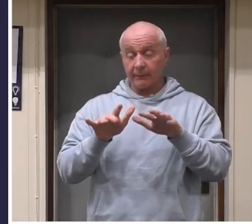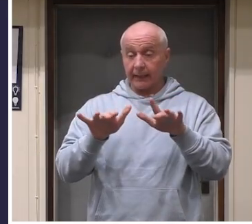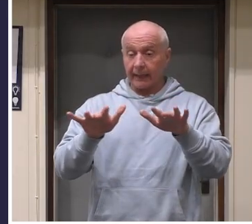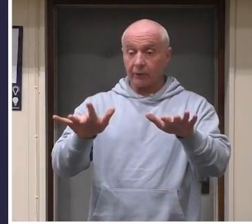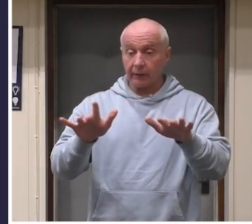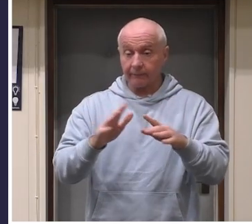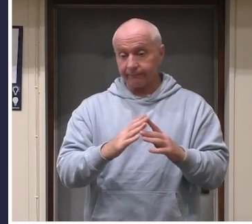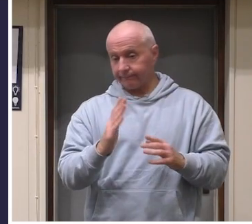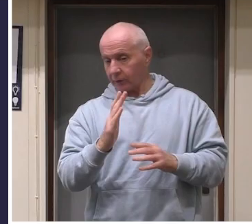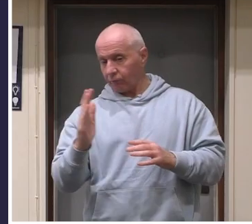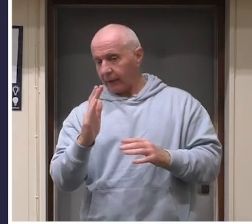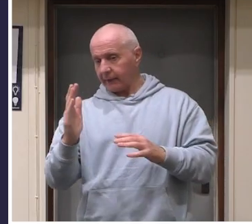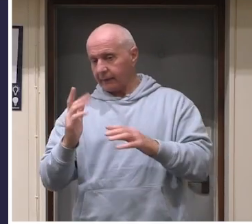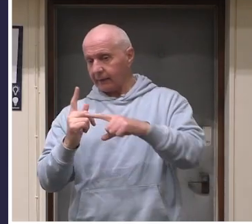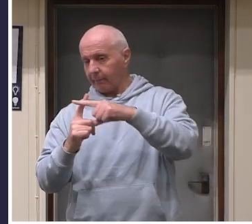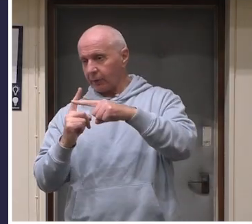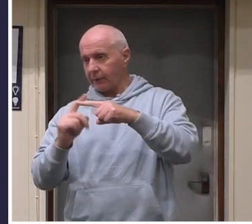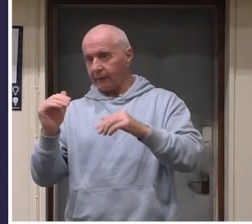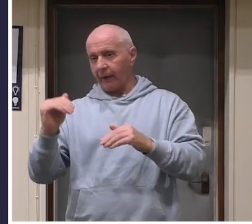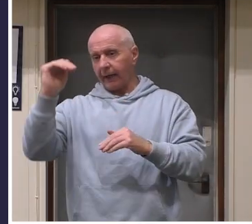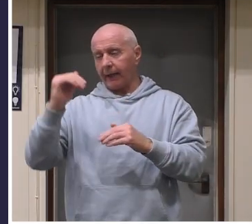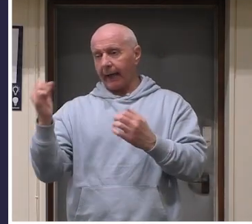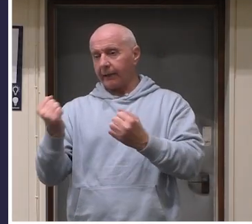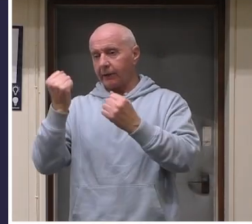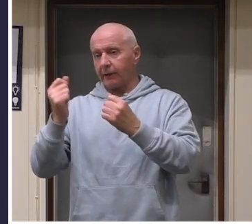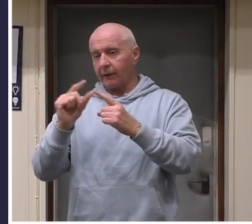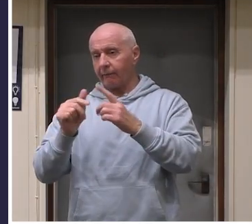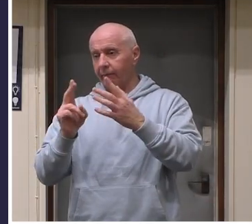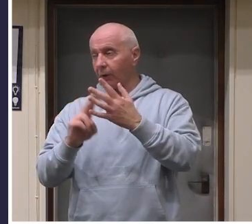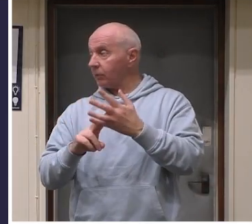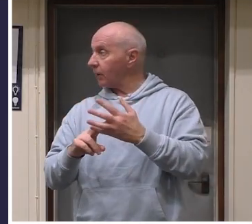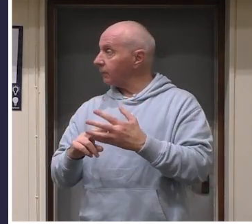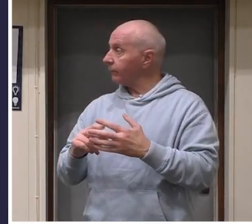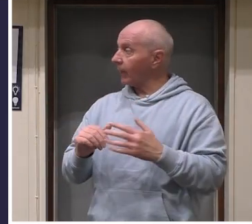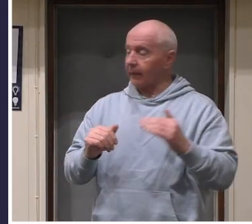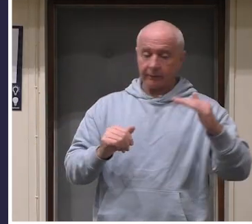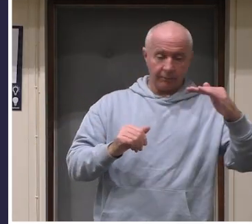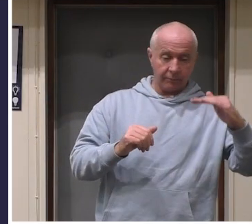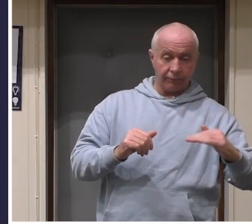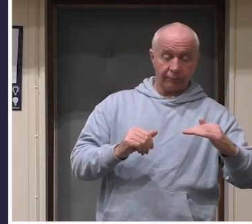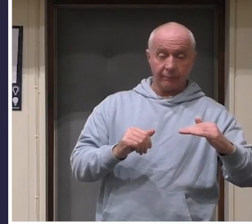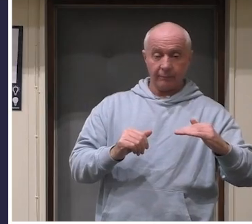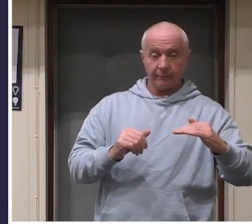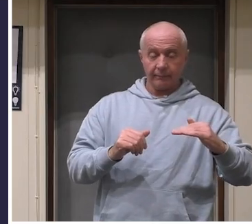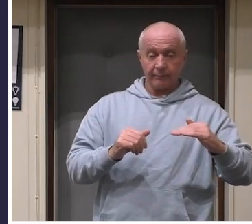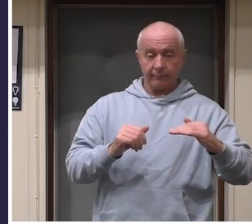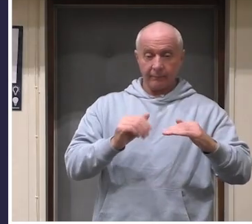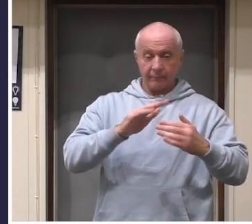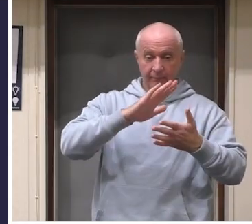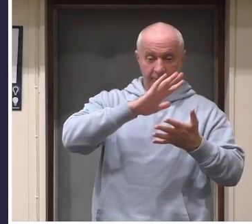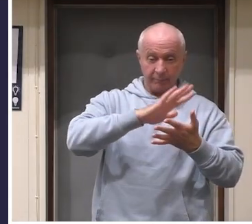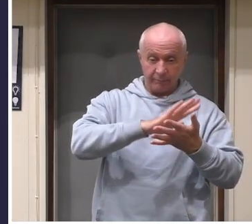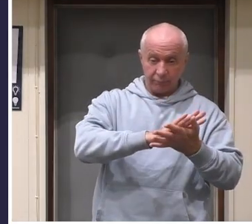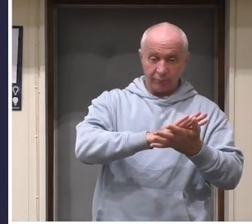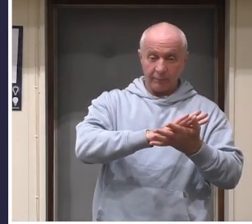the right-hand side, the positive higher energy photons, and suppress the scattering events which